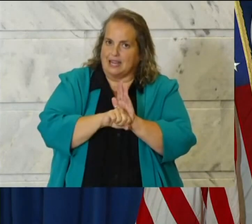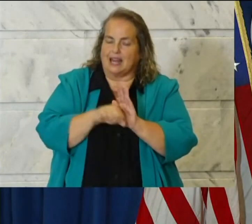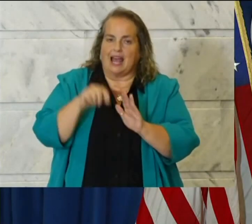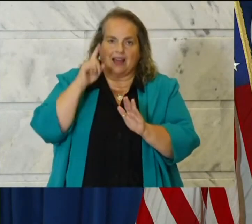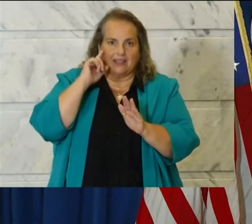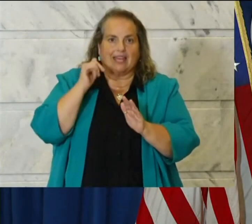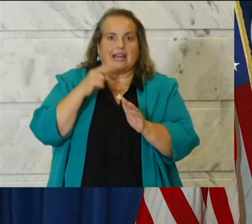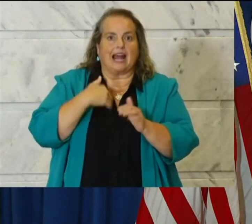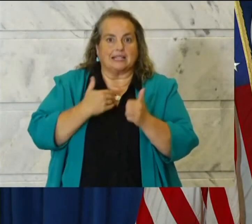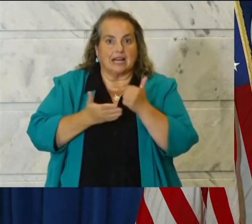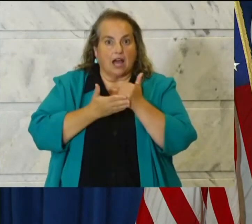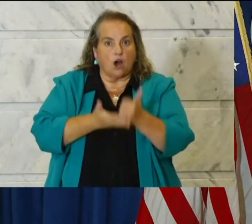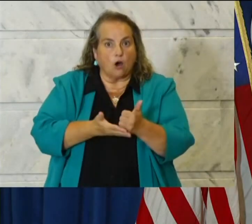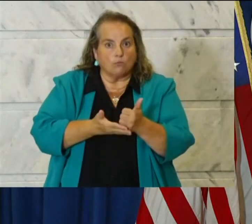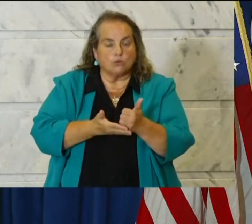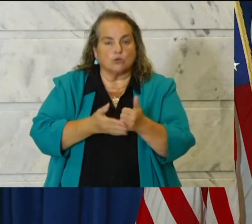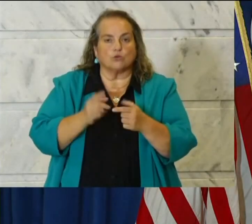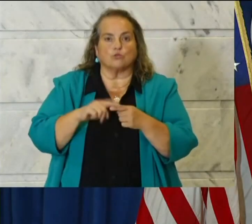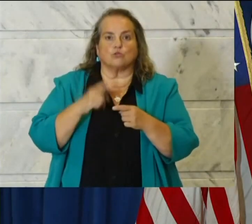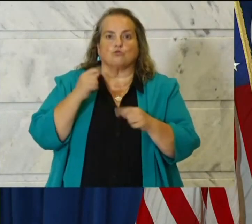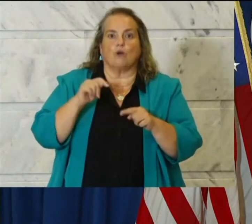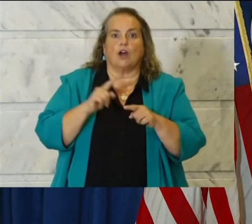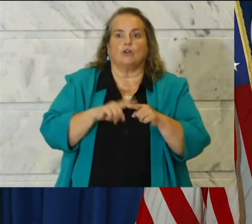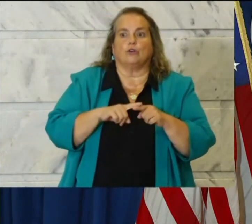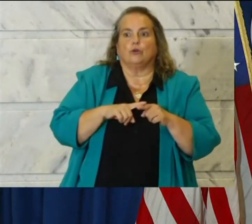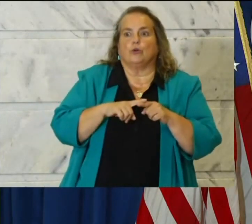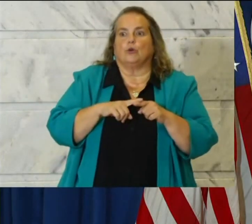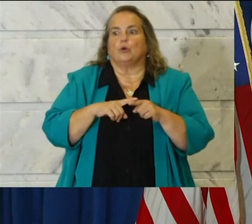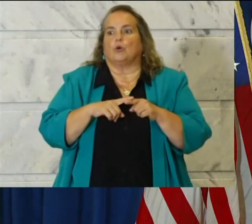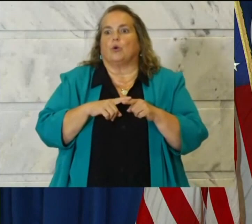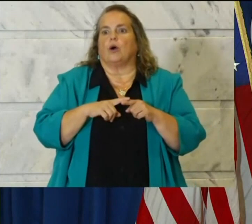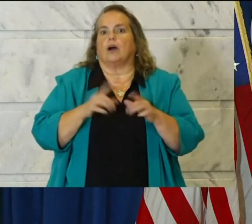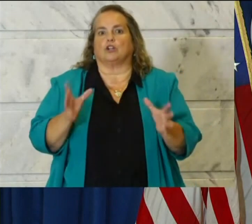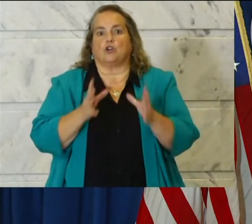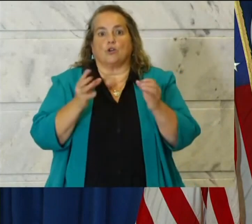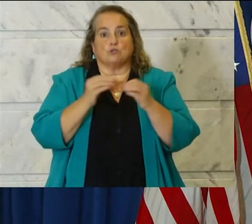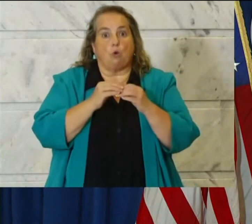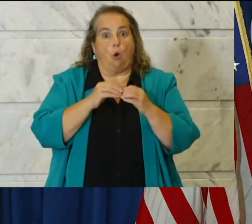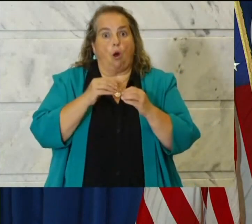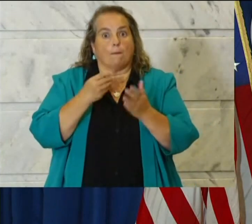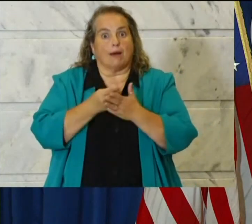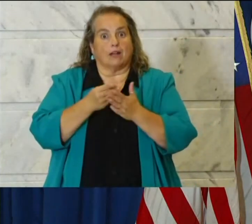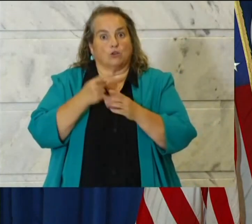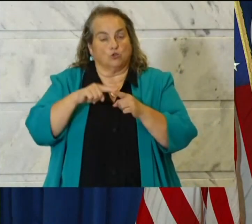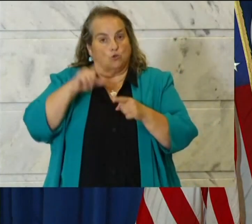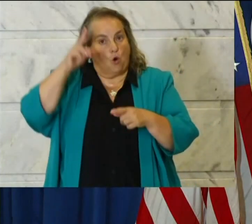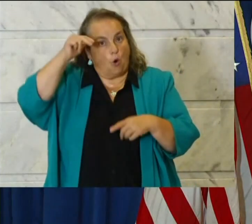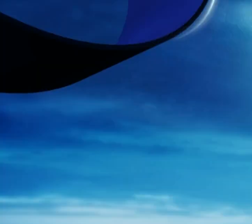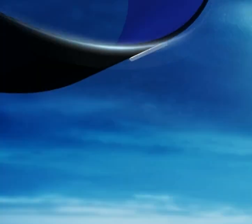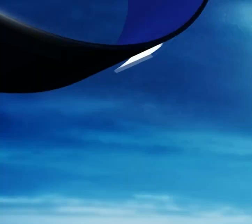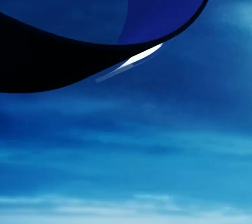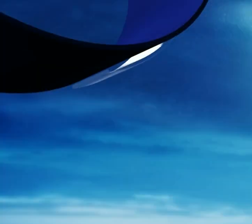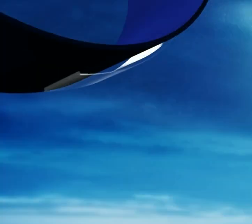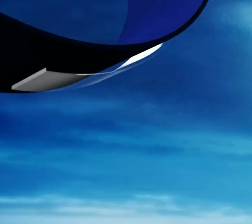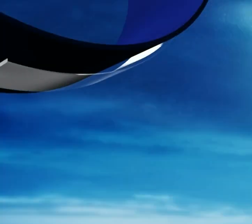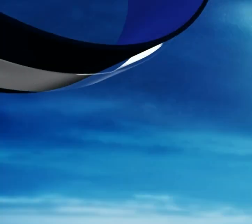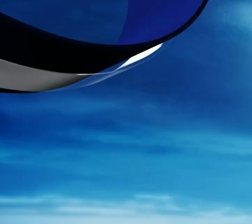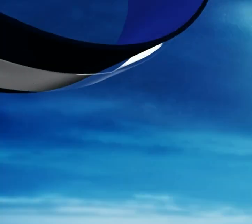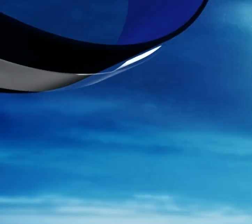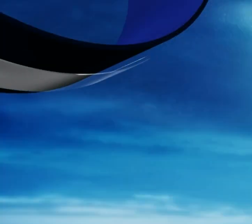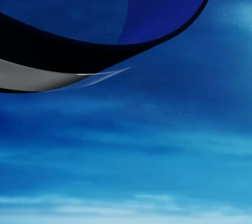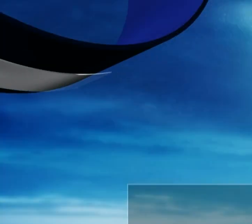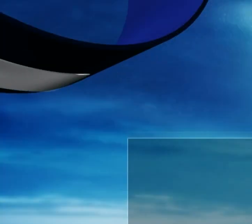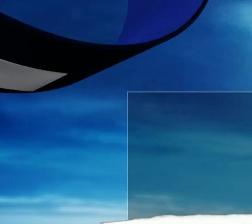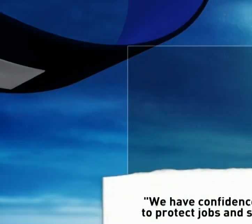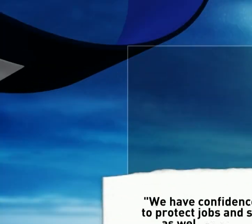helped shore up a horse industry that was facing challenging times before it. In their statement,